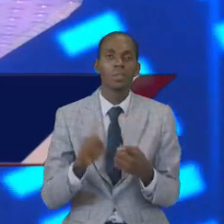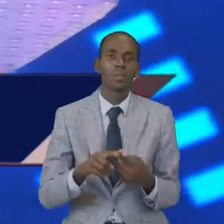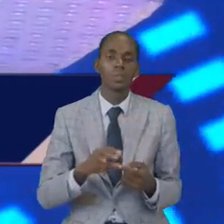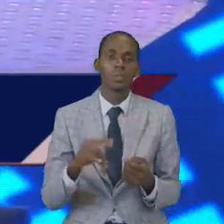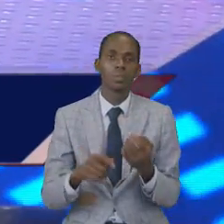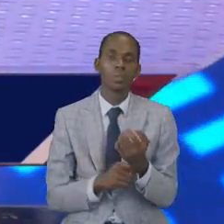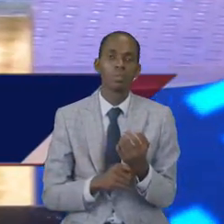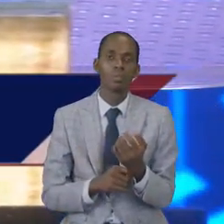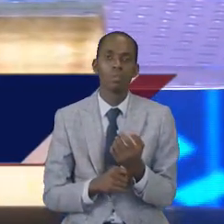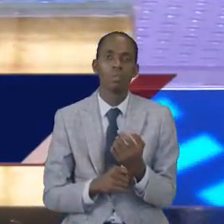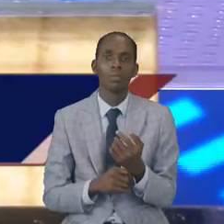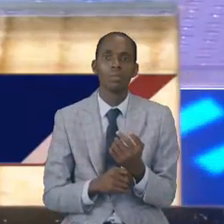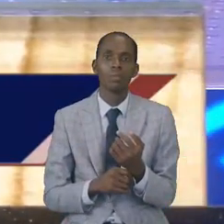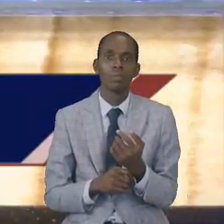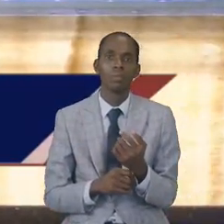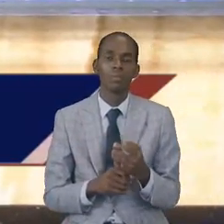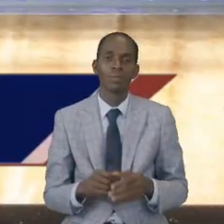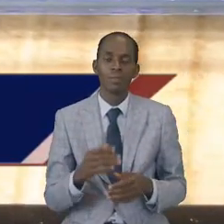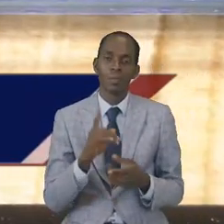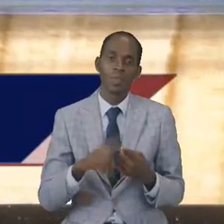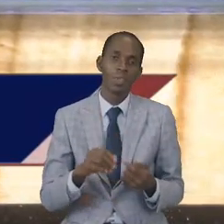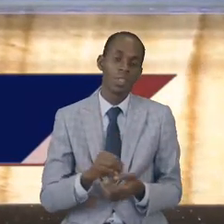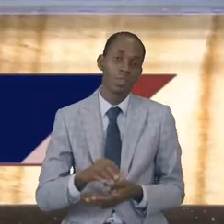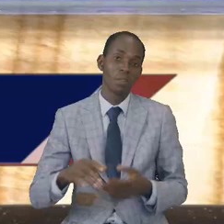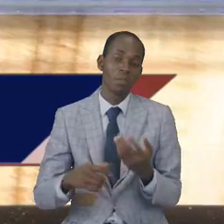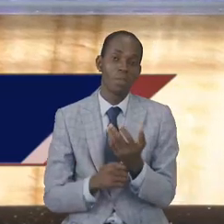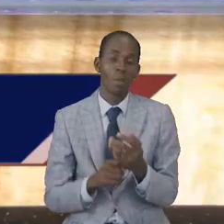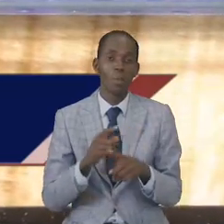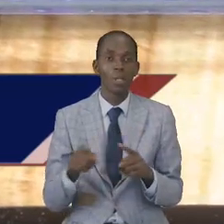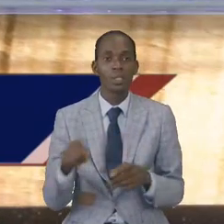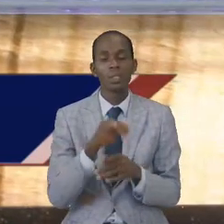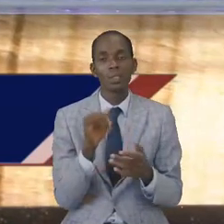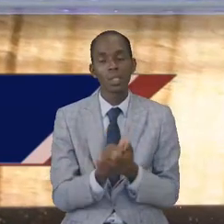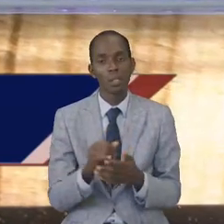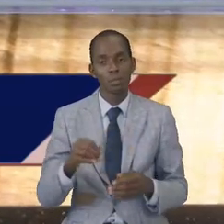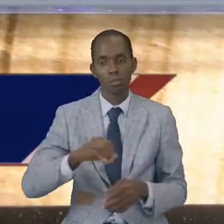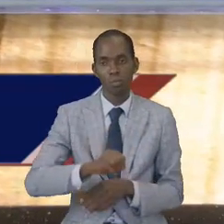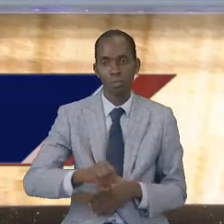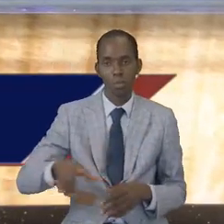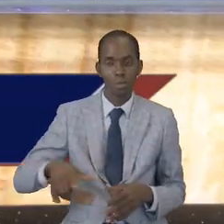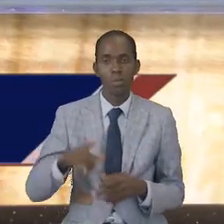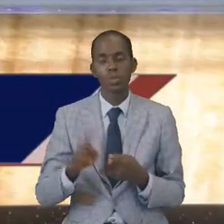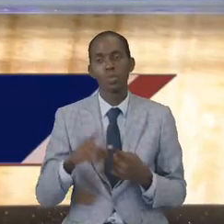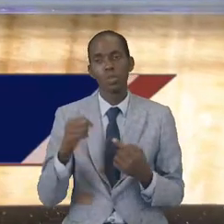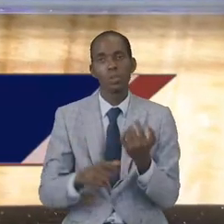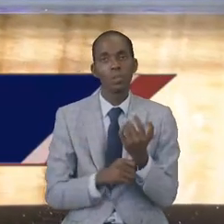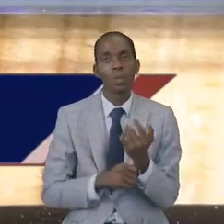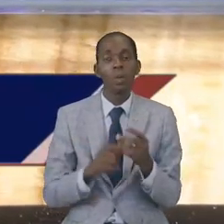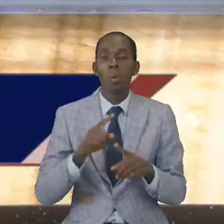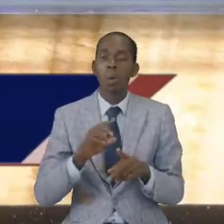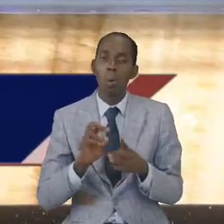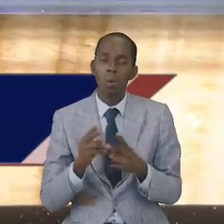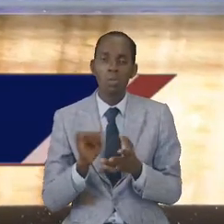It doesn't just say to the flesh, but he that sows to his flesh, or he that sows to